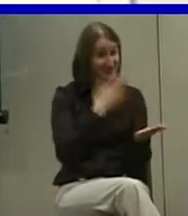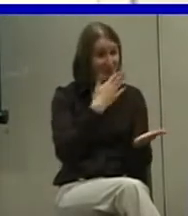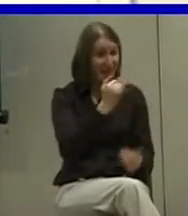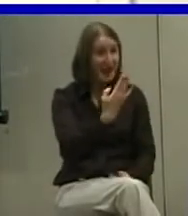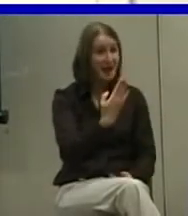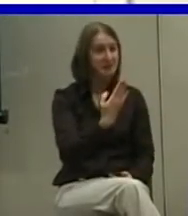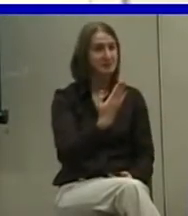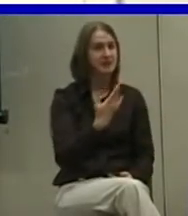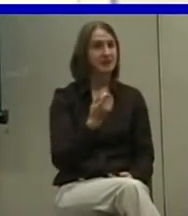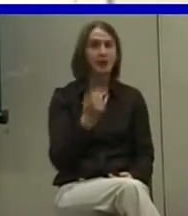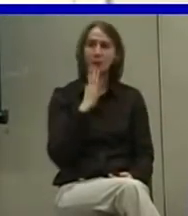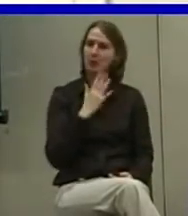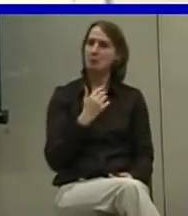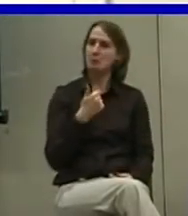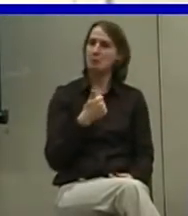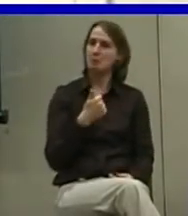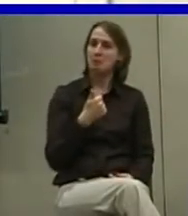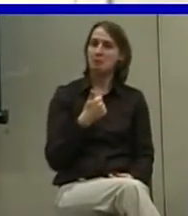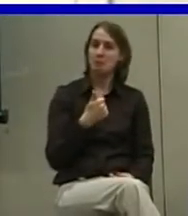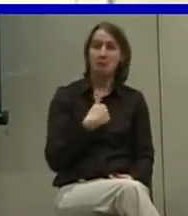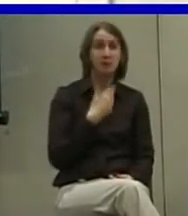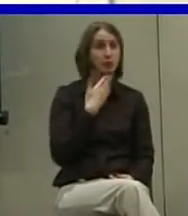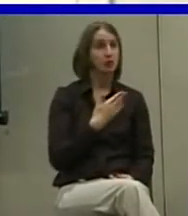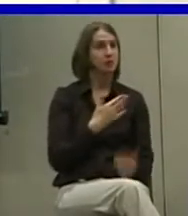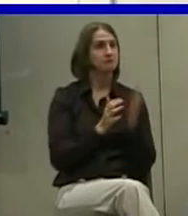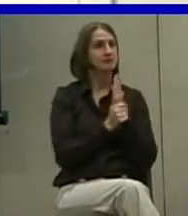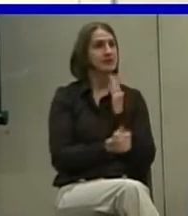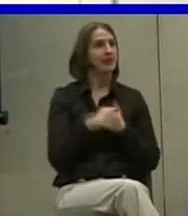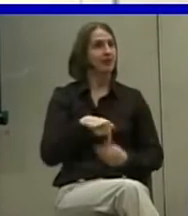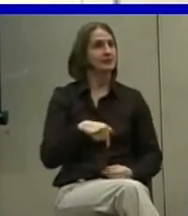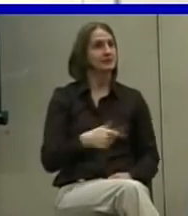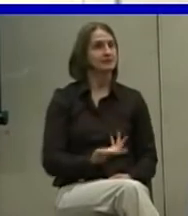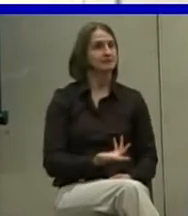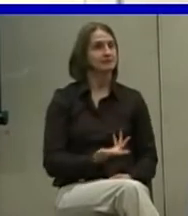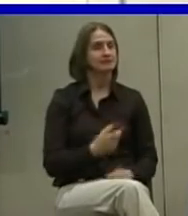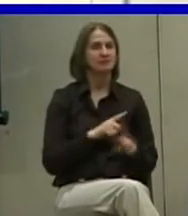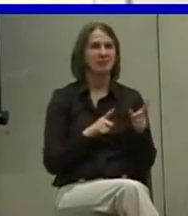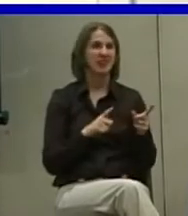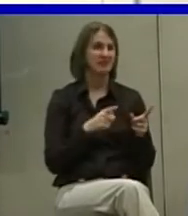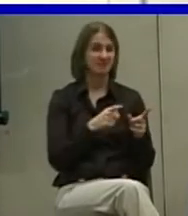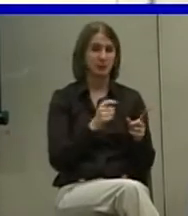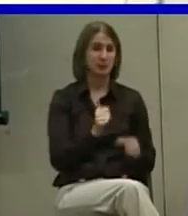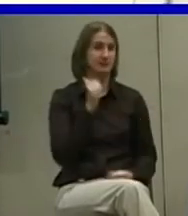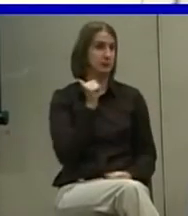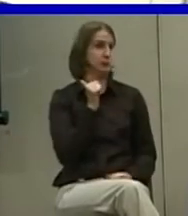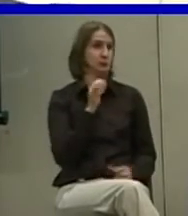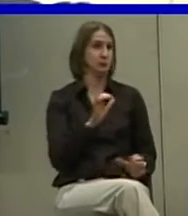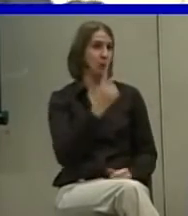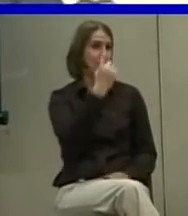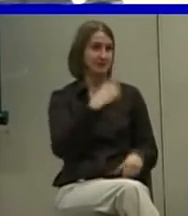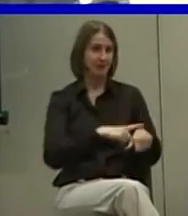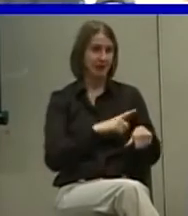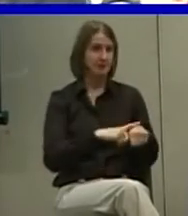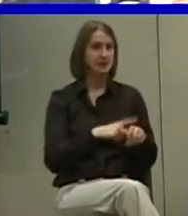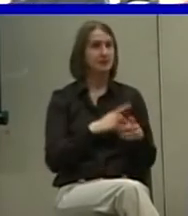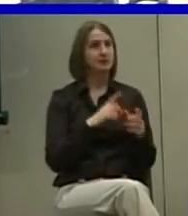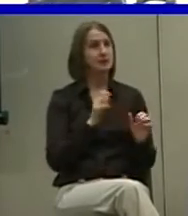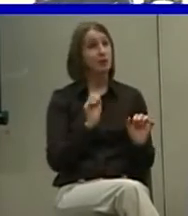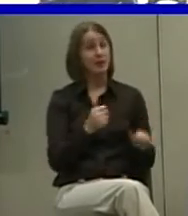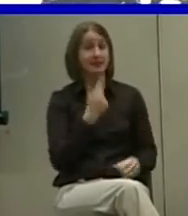job, and they'll go, hey, I'm good at this. But they won't even do it once. So we could just say, well, it's up to